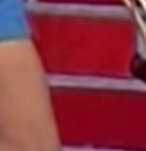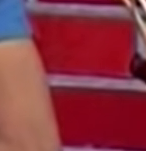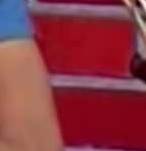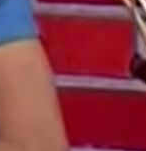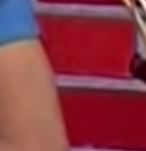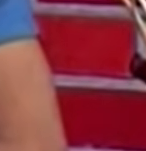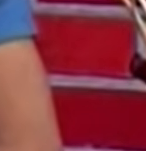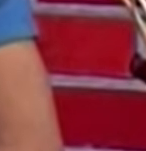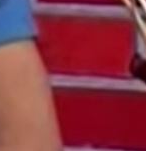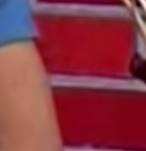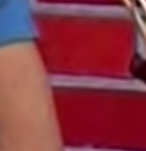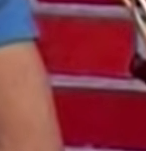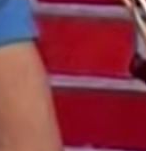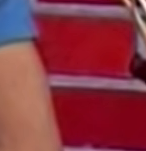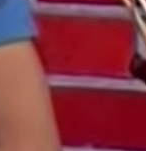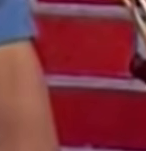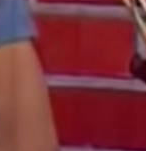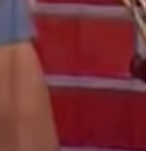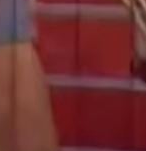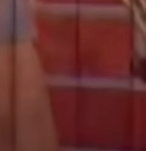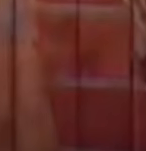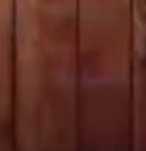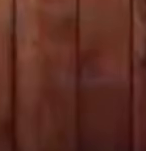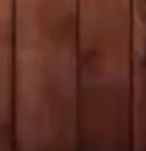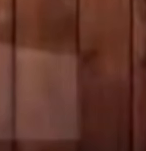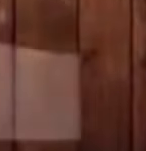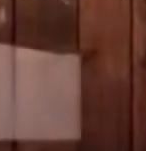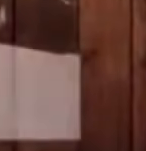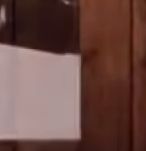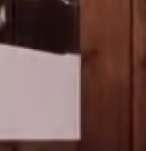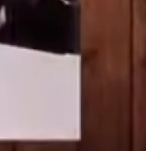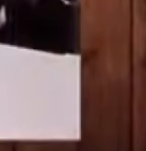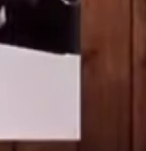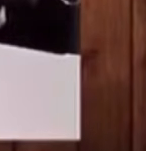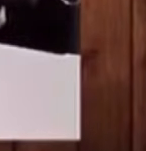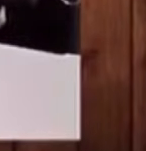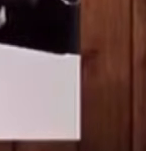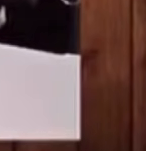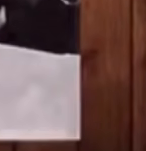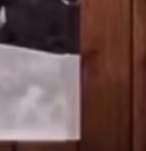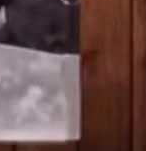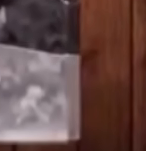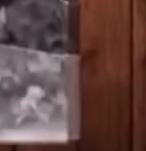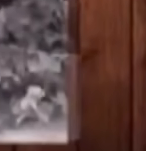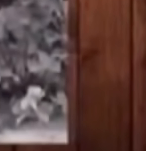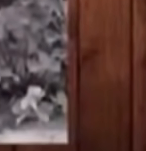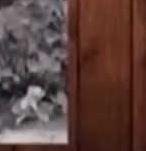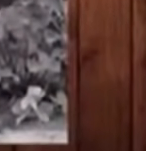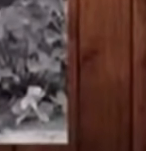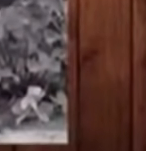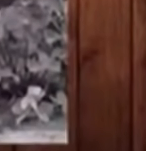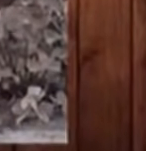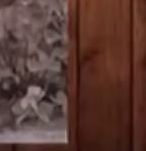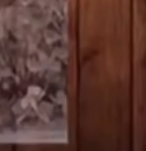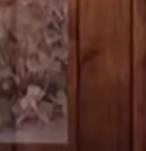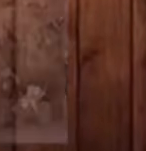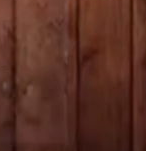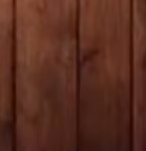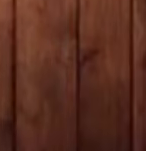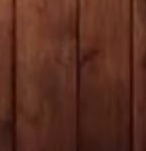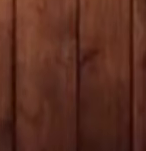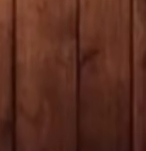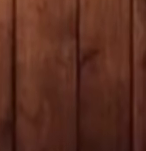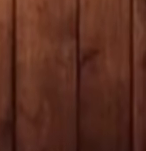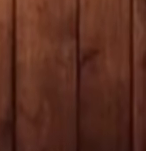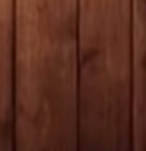multi-platinum, and has charted 38 Billboard 100 singles. That's not all. She's actually sold more than 100 million